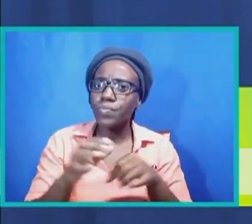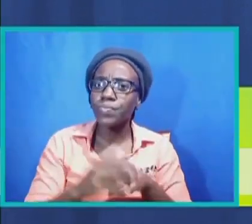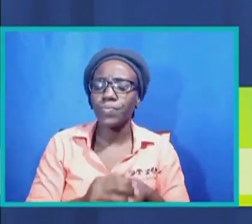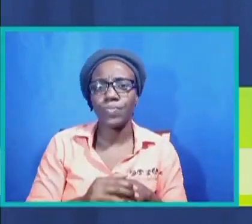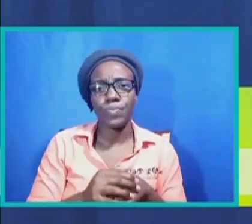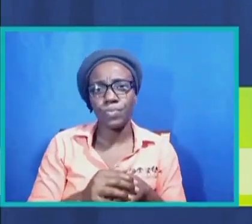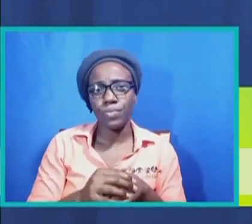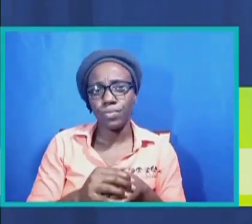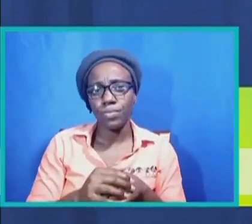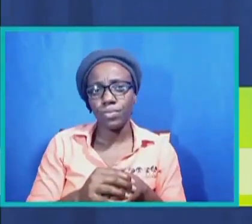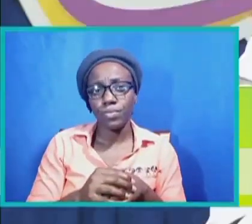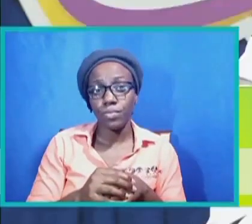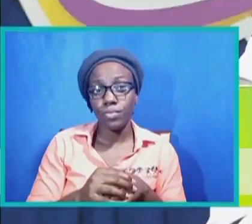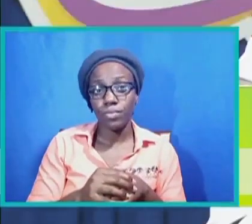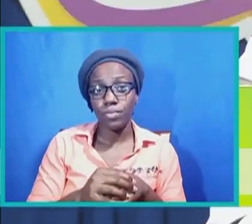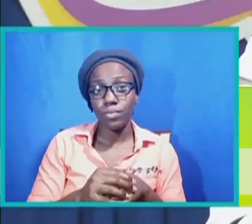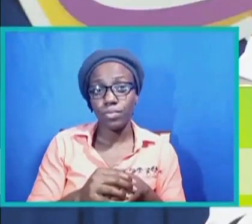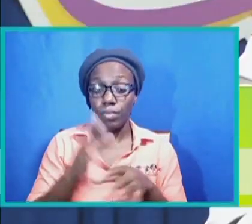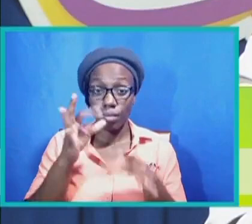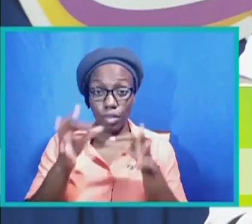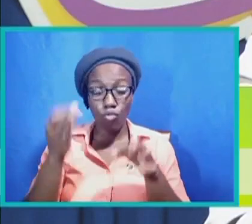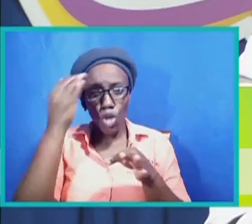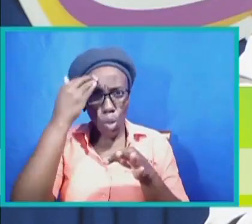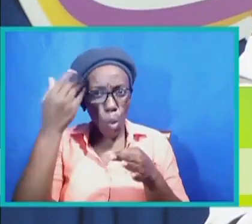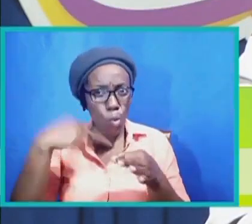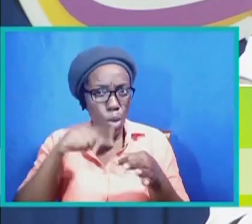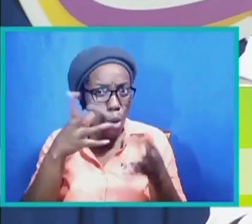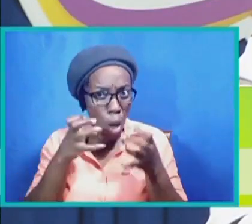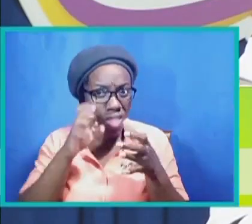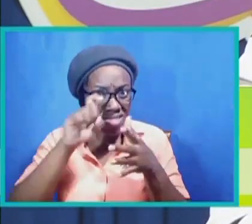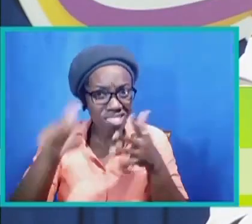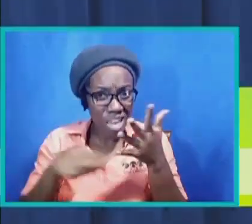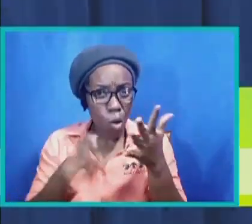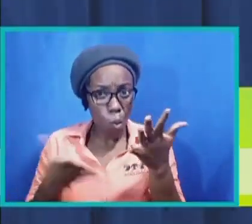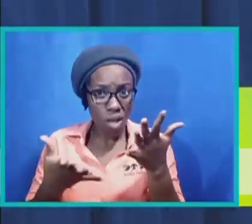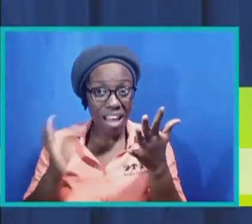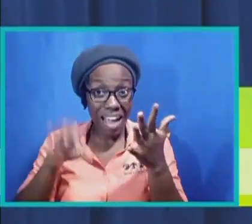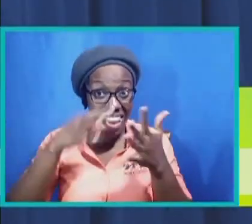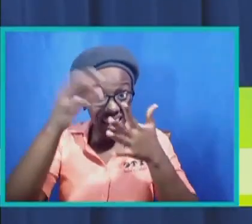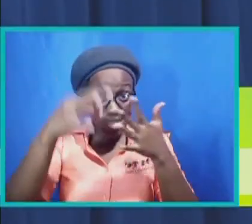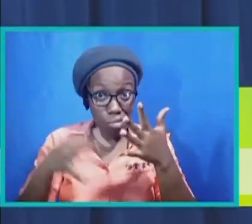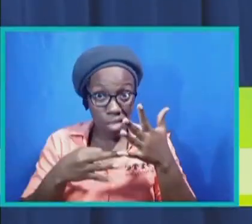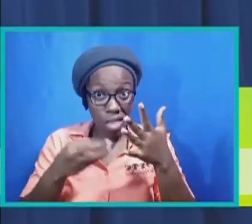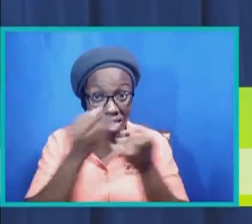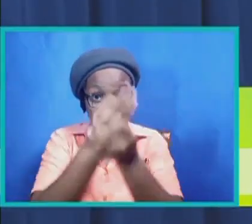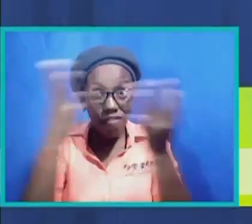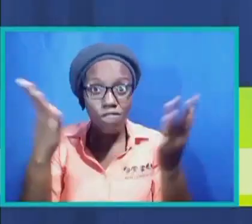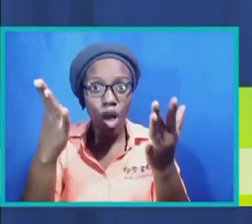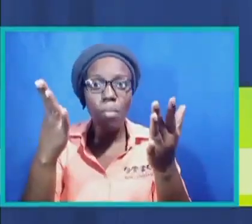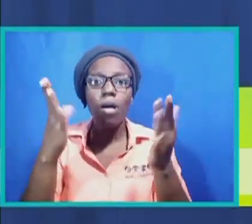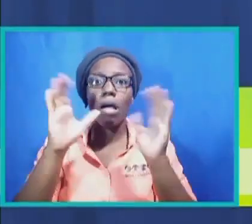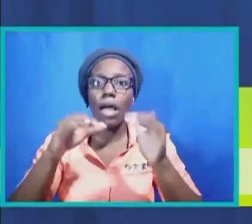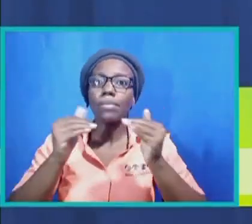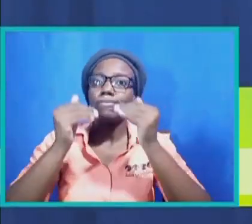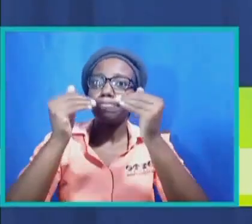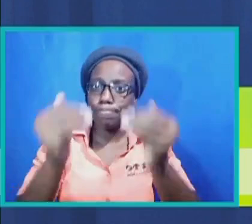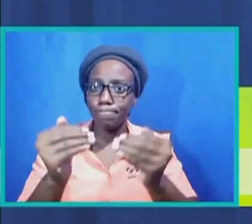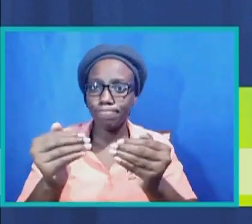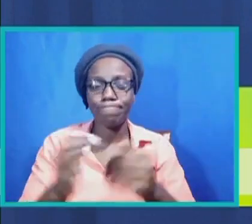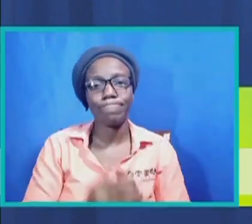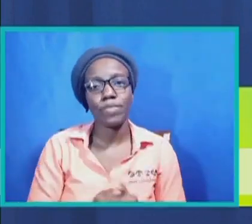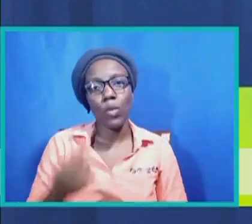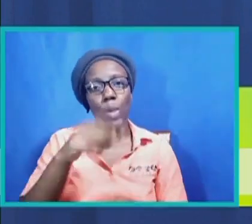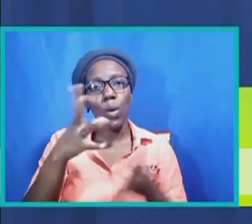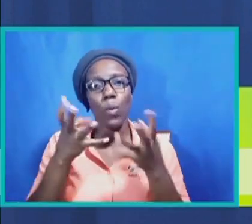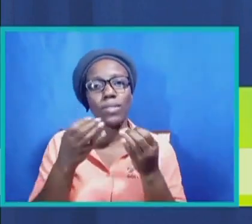well, we want this. We take a piece of this and we see exactly how it fits into the puzzle. But we want to thank you as